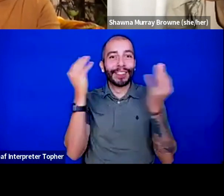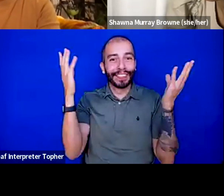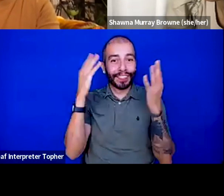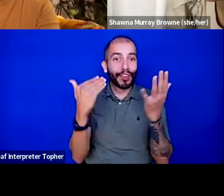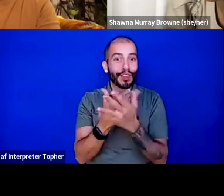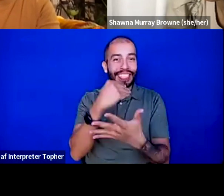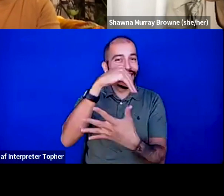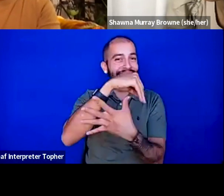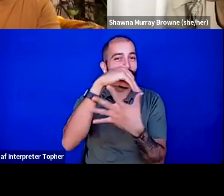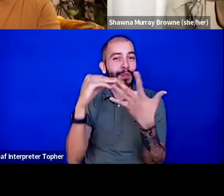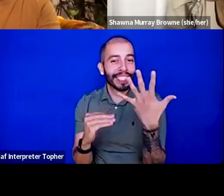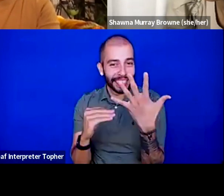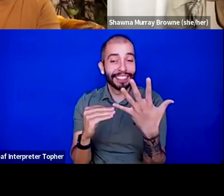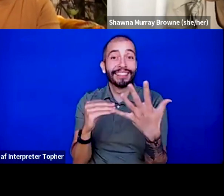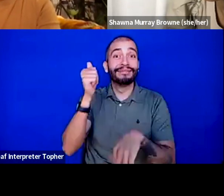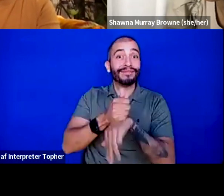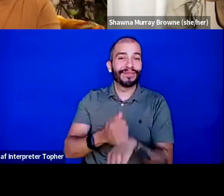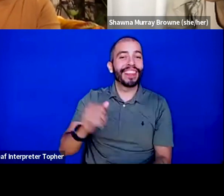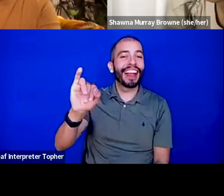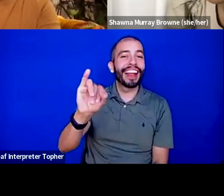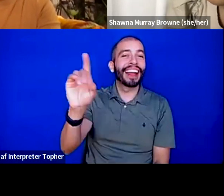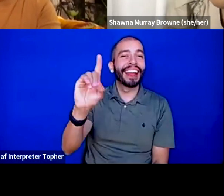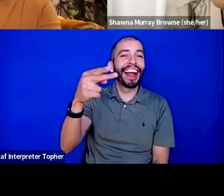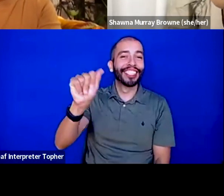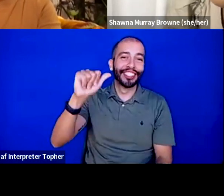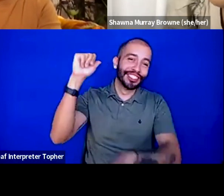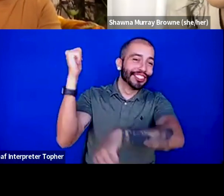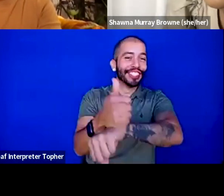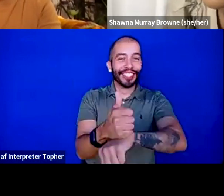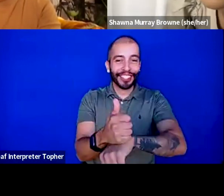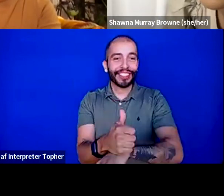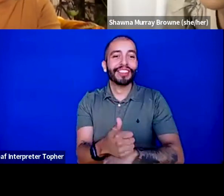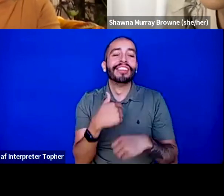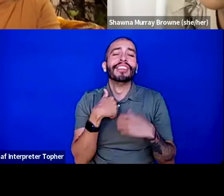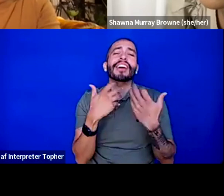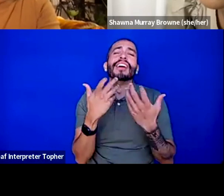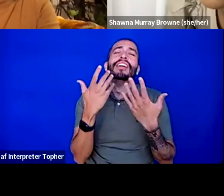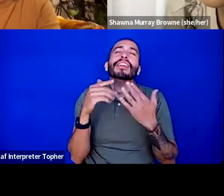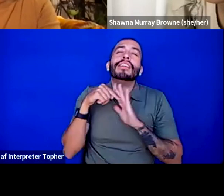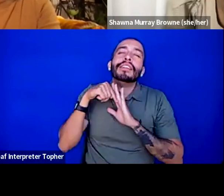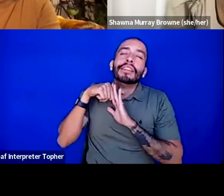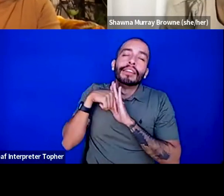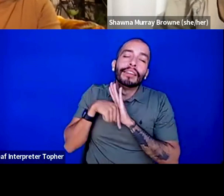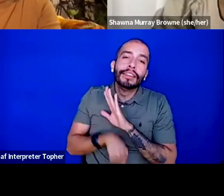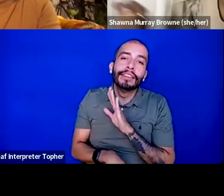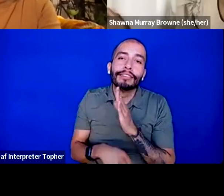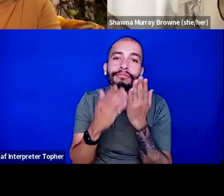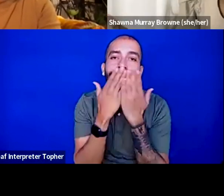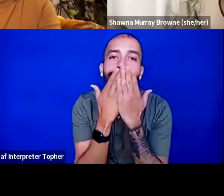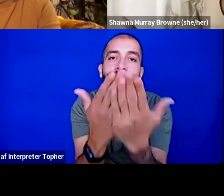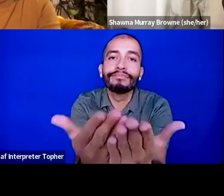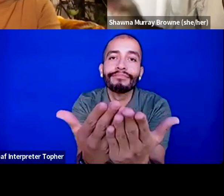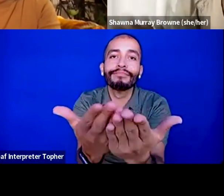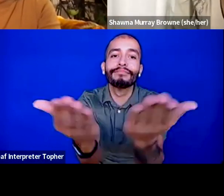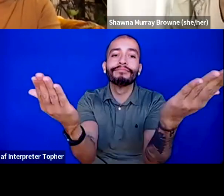deep gratitude to everyone who is here this evening, to the organizers and facilitators, and please stay tuned